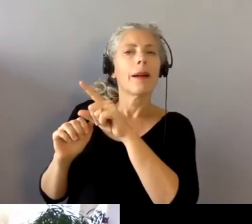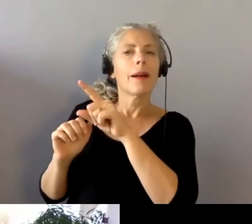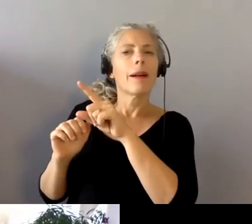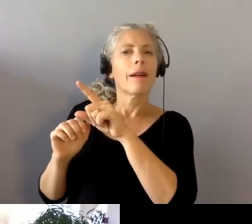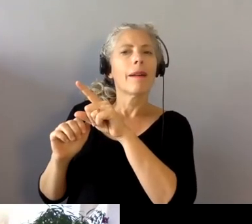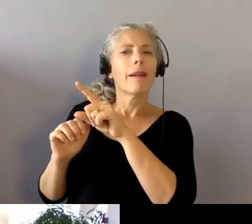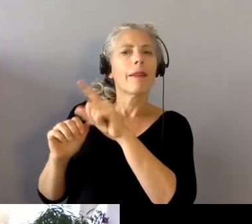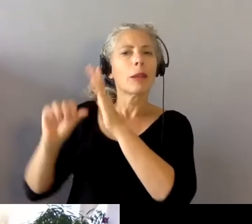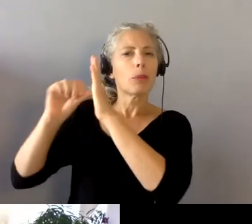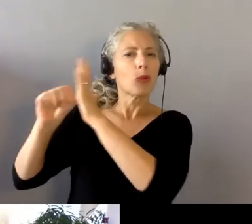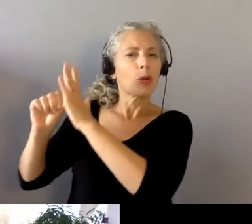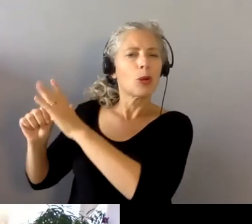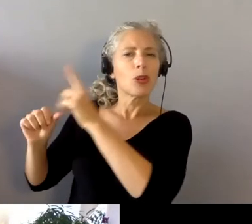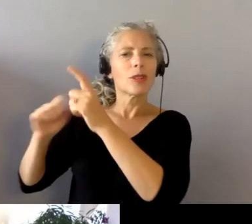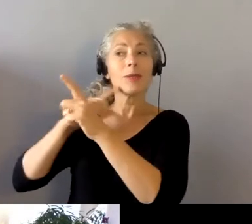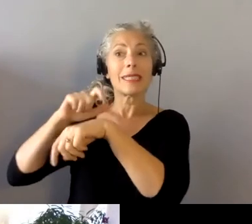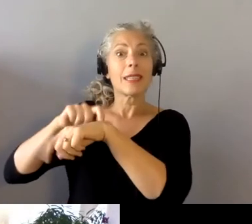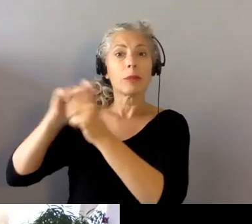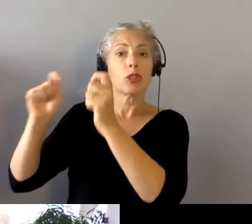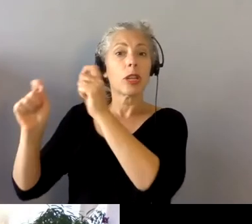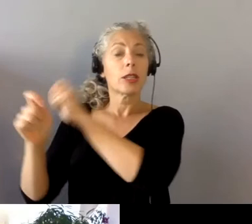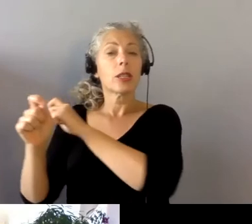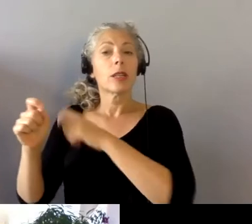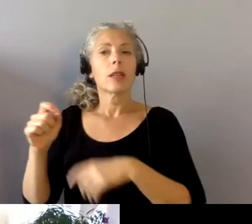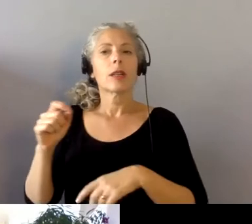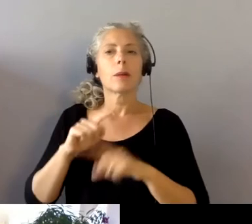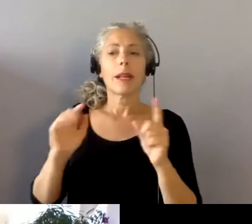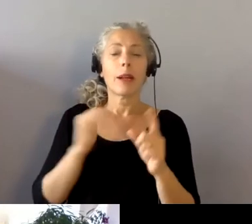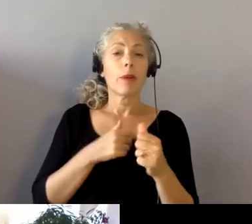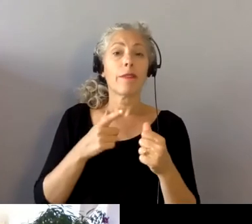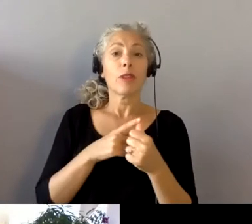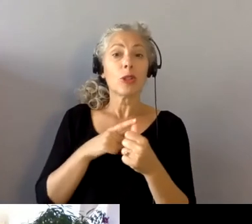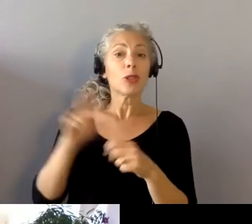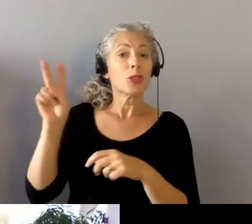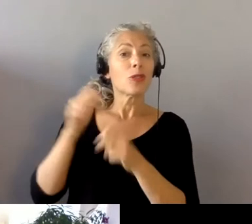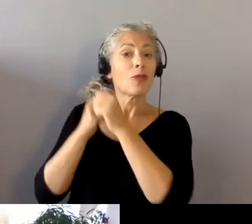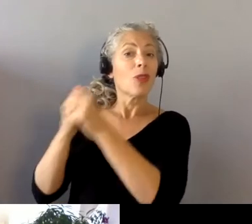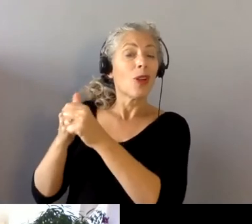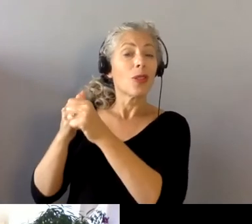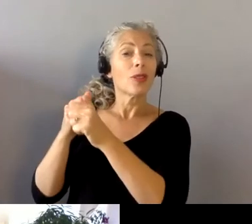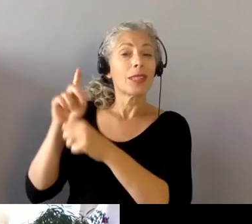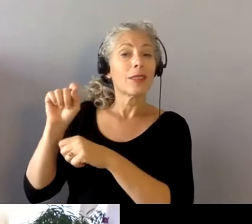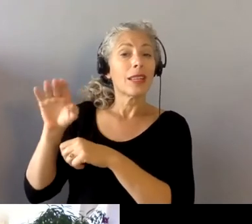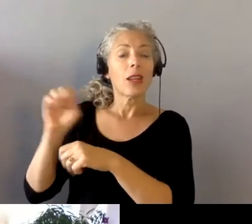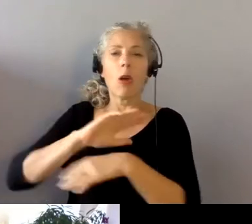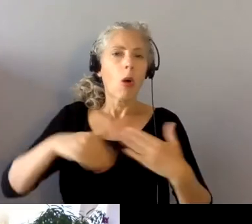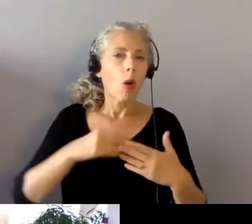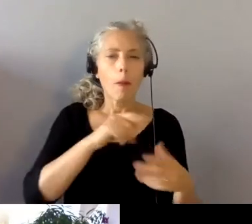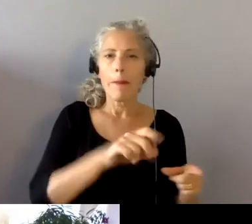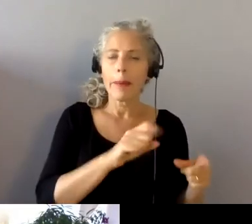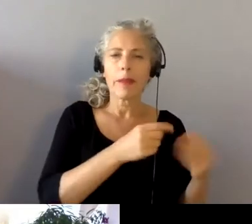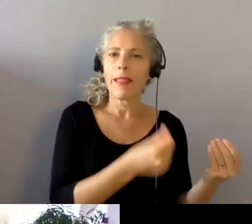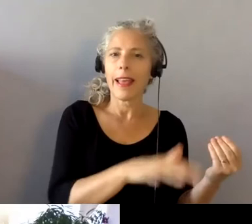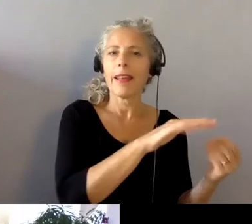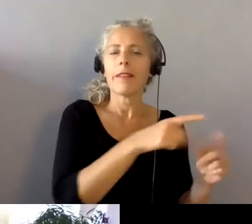in a particular way that shift over time and through space, but were our first navigation devices. And so all maps of land came from the